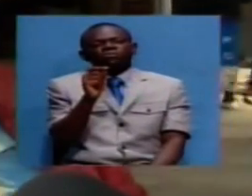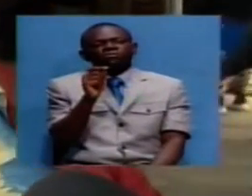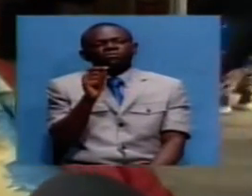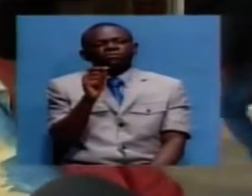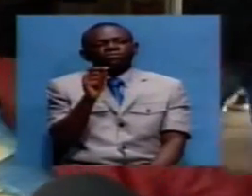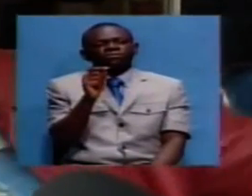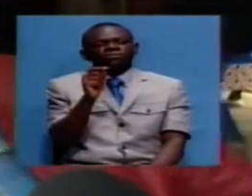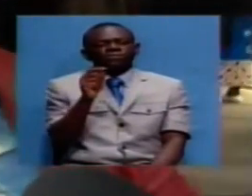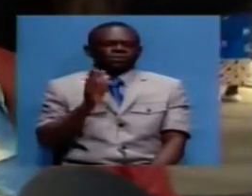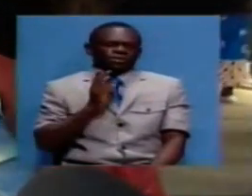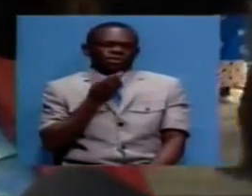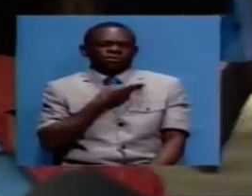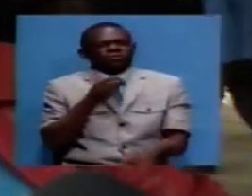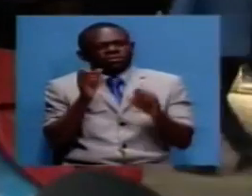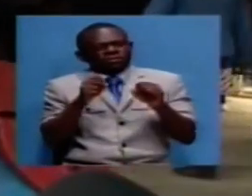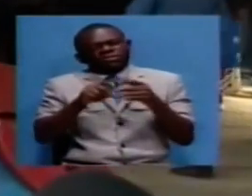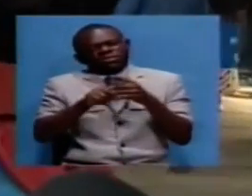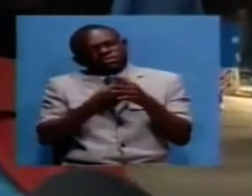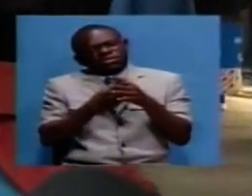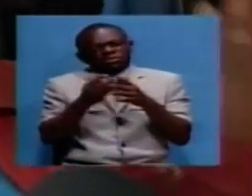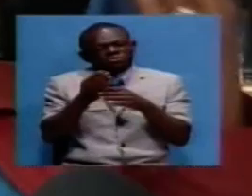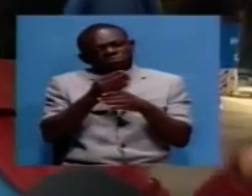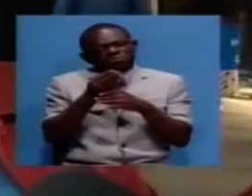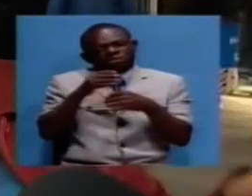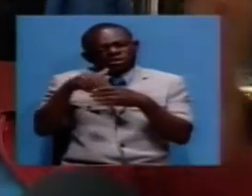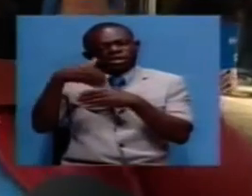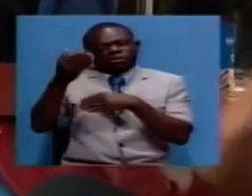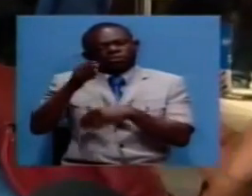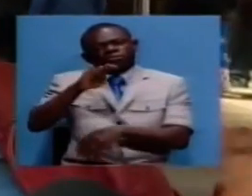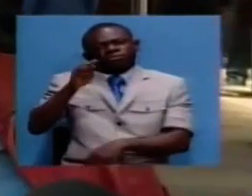the market, to unbox charcoal trade, ukush charcoal from because